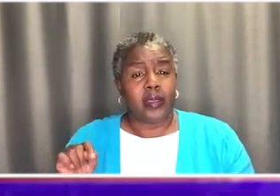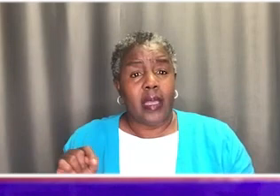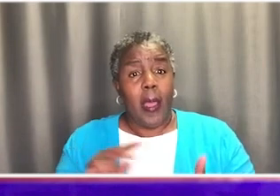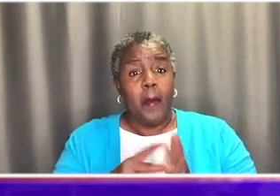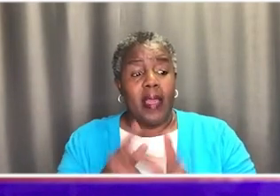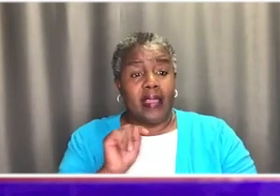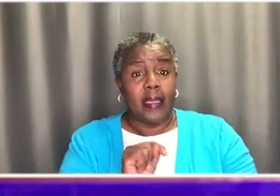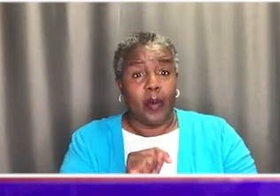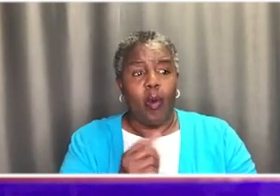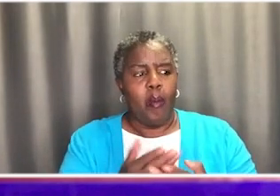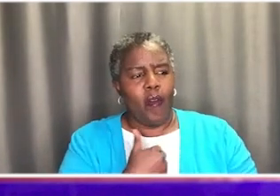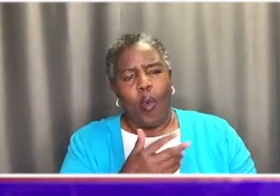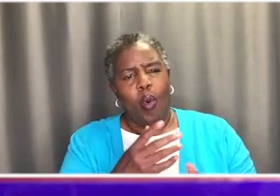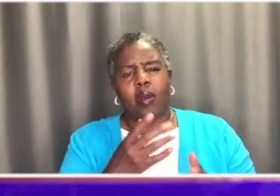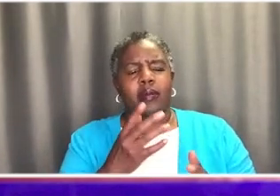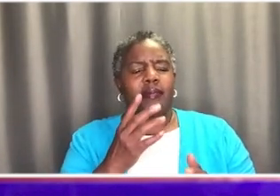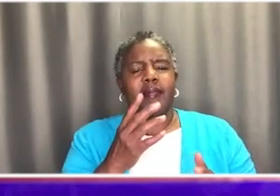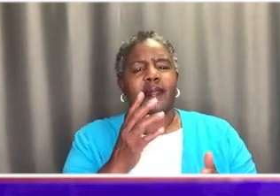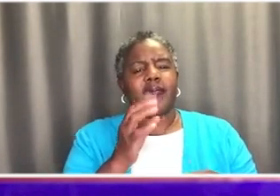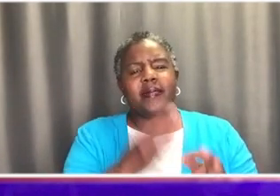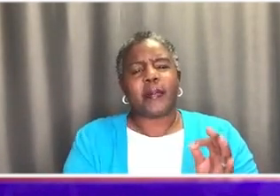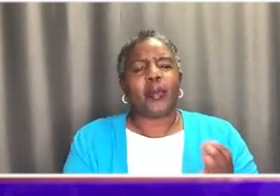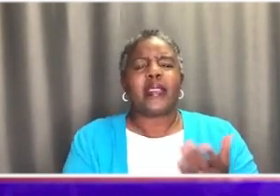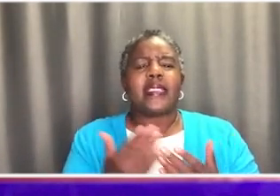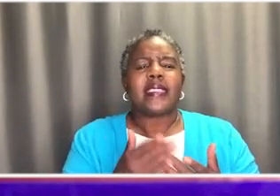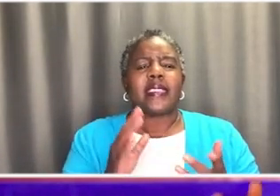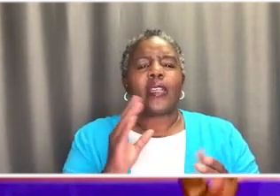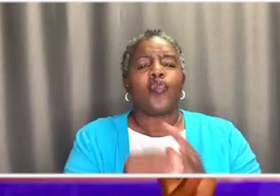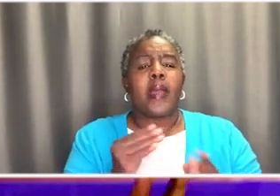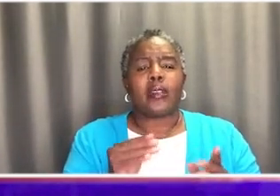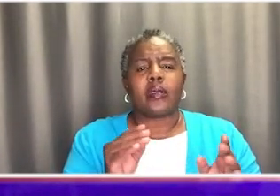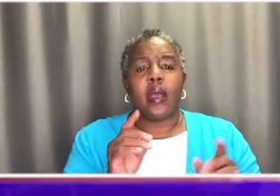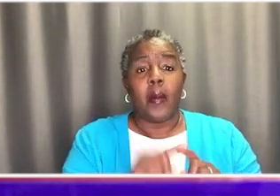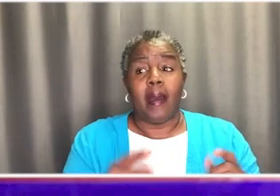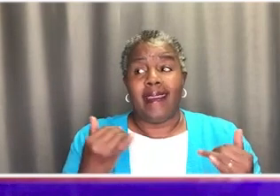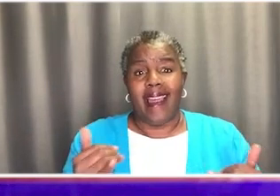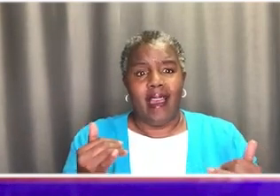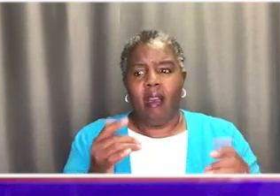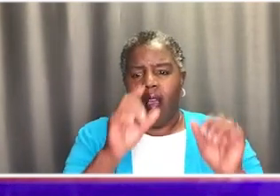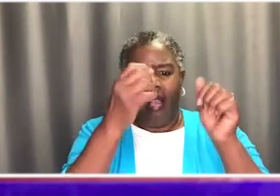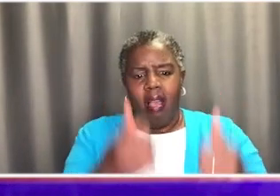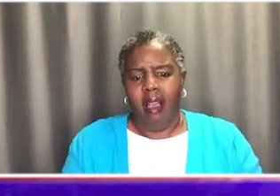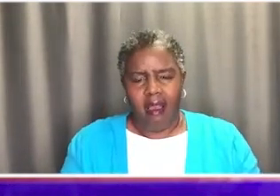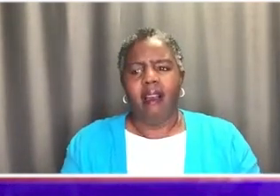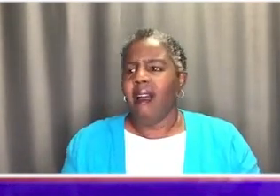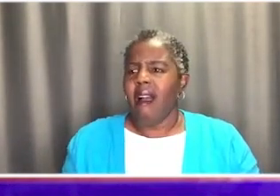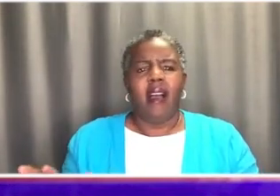from simply needing repairs done to now requiring the redoing of the